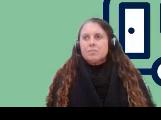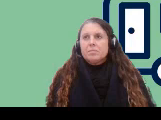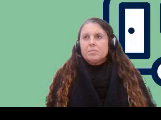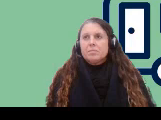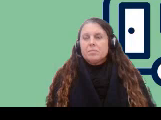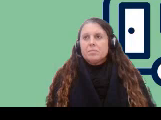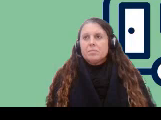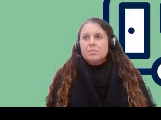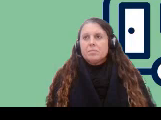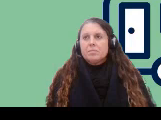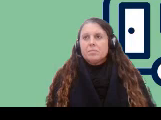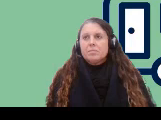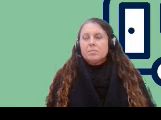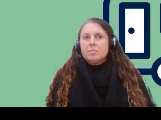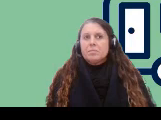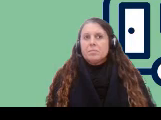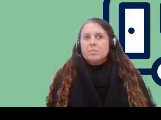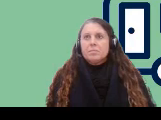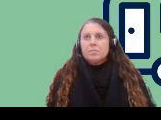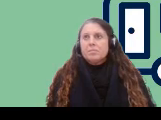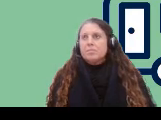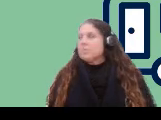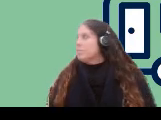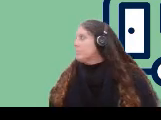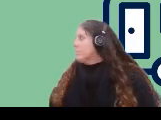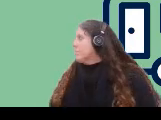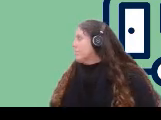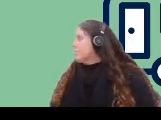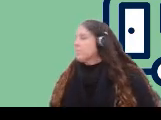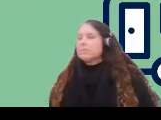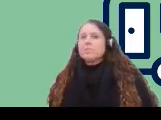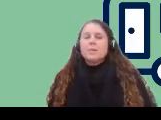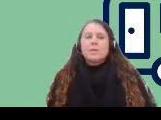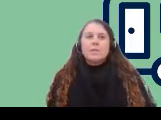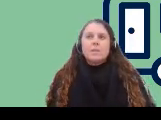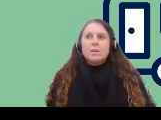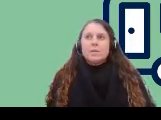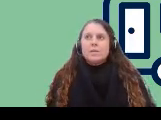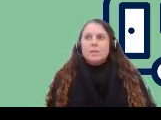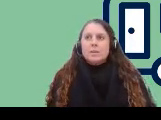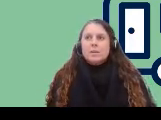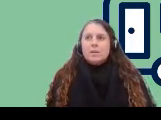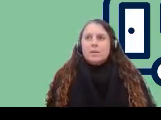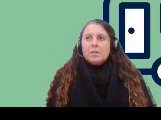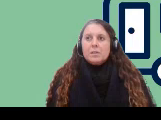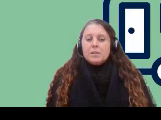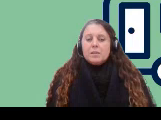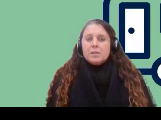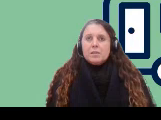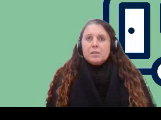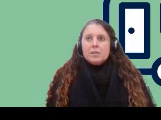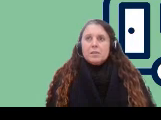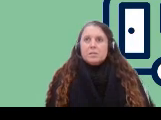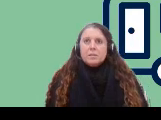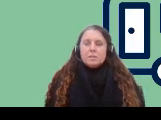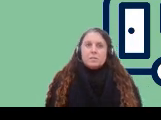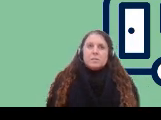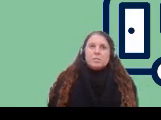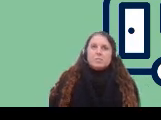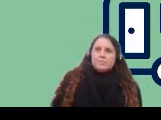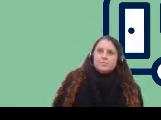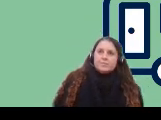So just to touch on the ordinary weekly pay real quick, for service accrued now